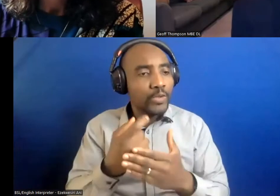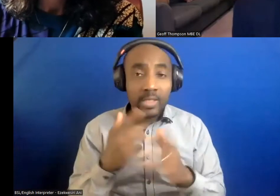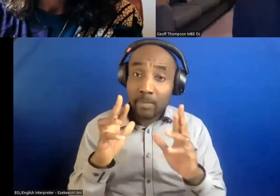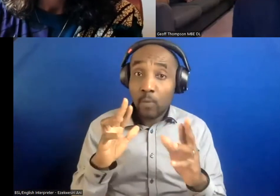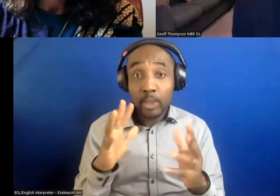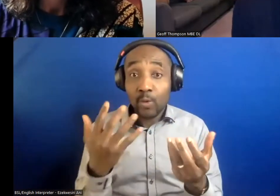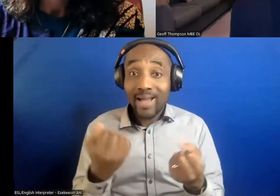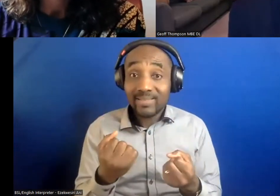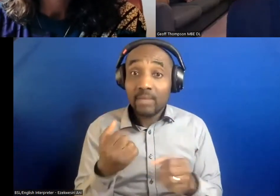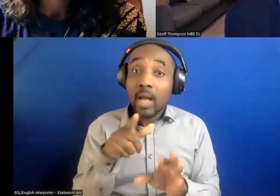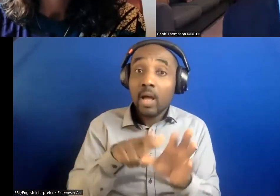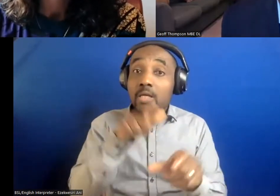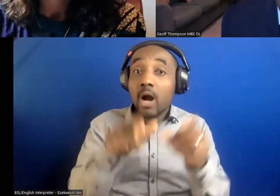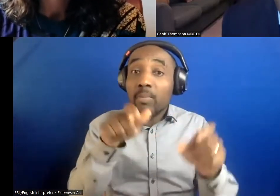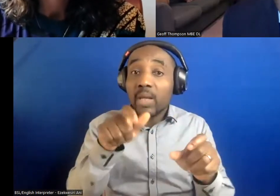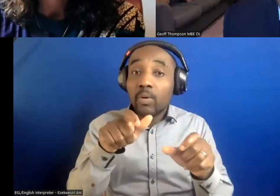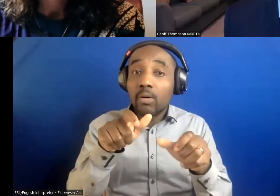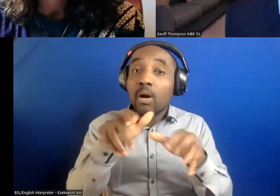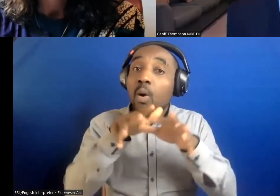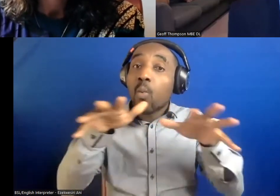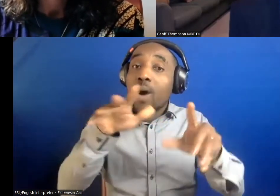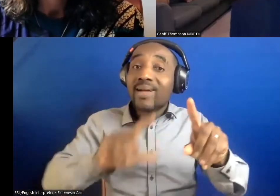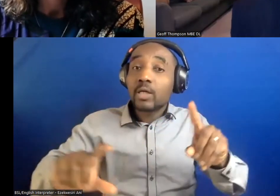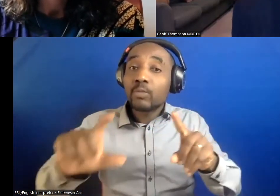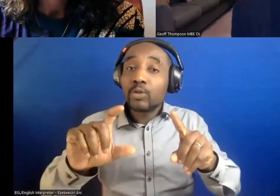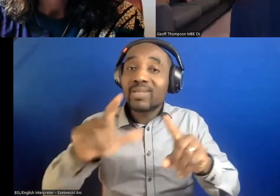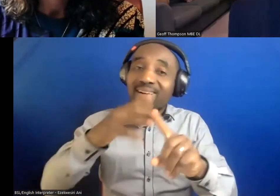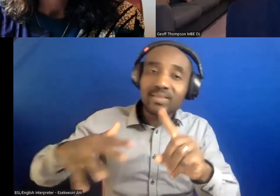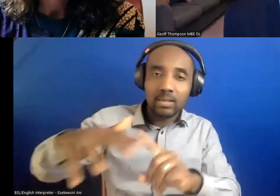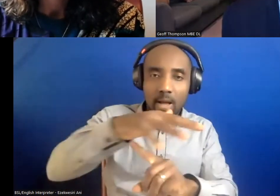young people, our wider community, and society as a whole.